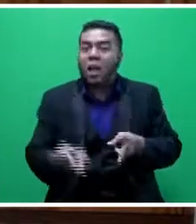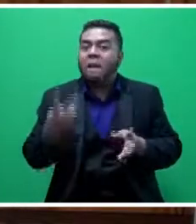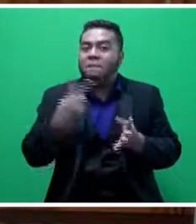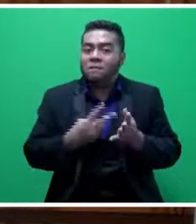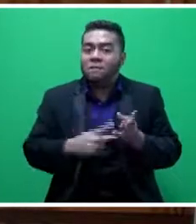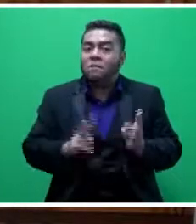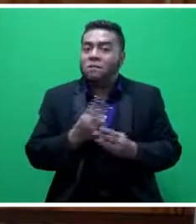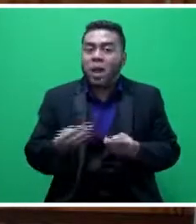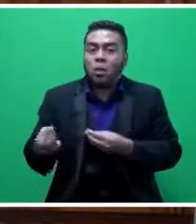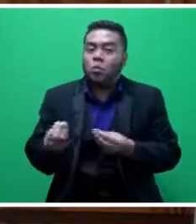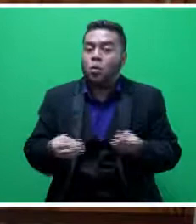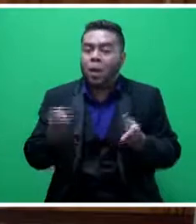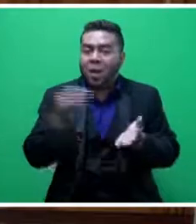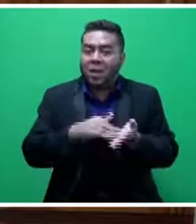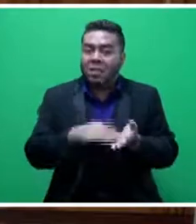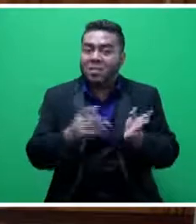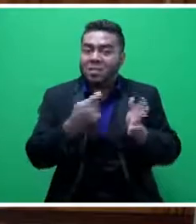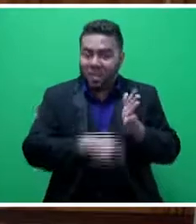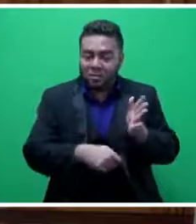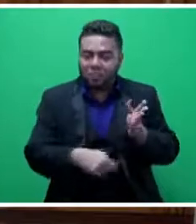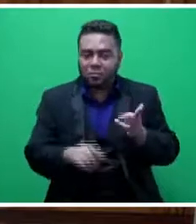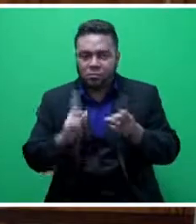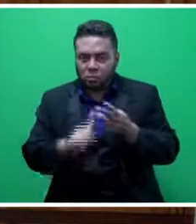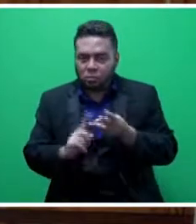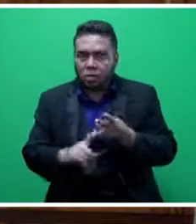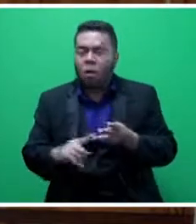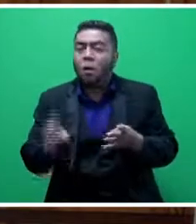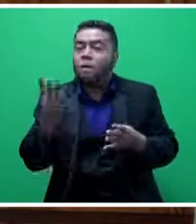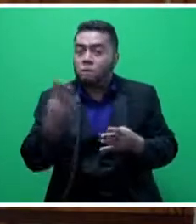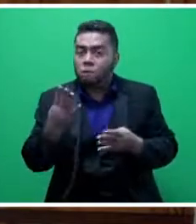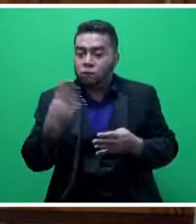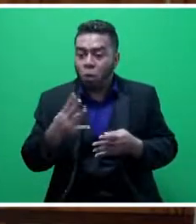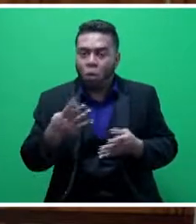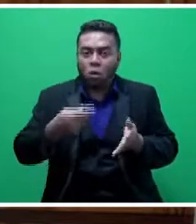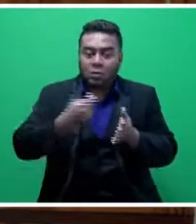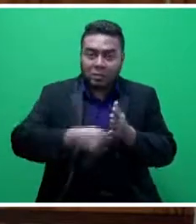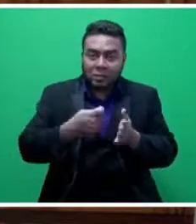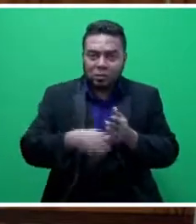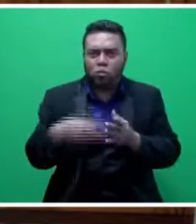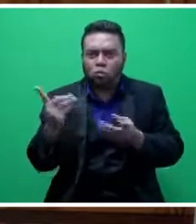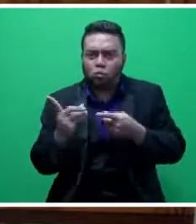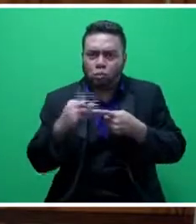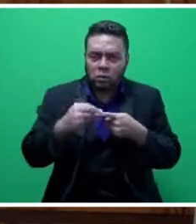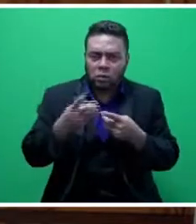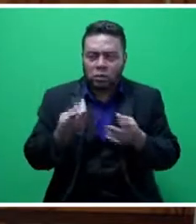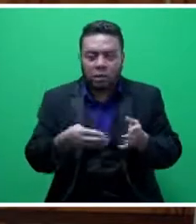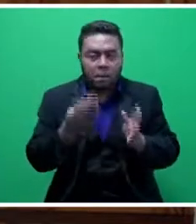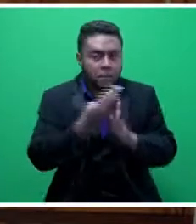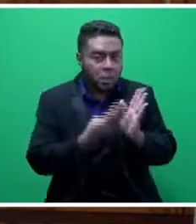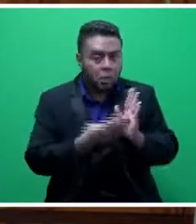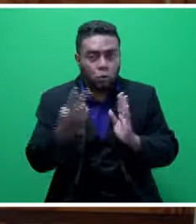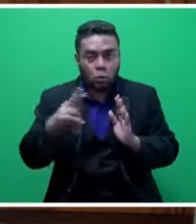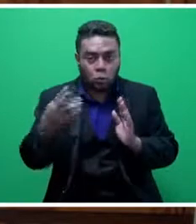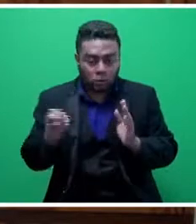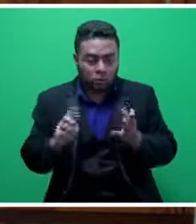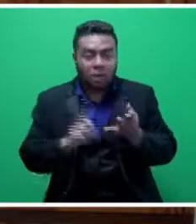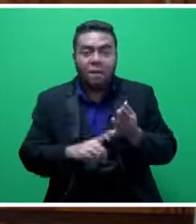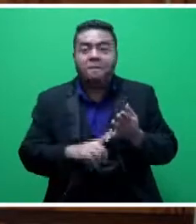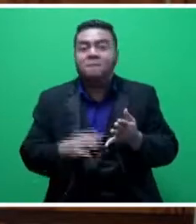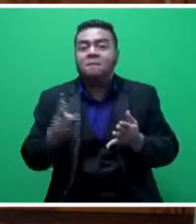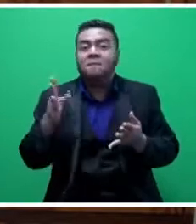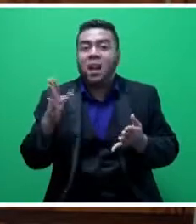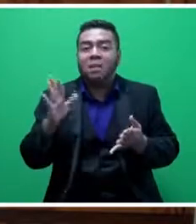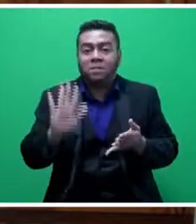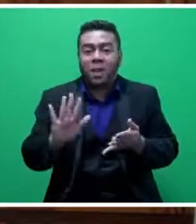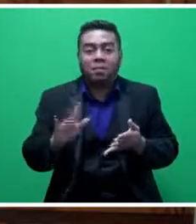Budget Amendment Bill 2020. 4. Stamp Duties Repeal Bill 2020. 5. Service Turnover